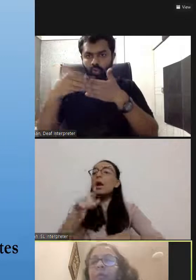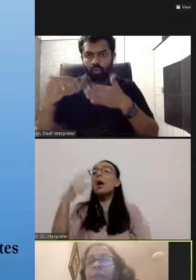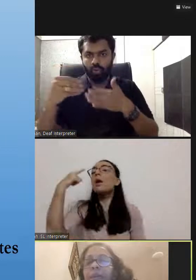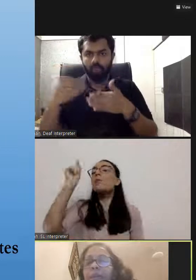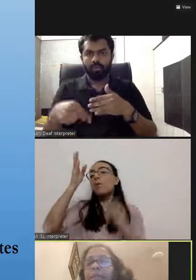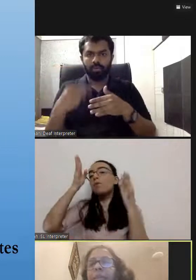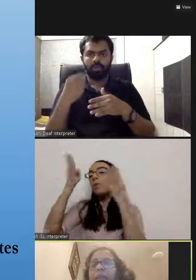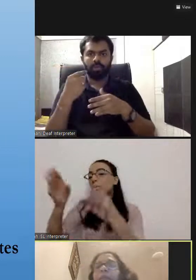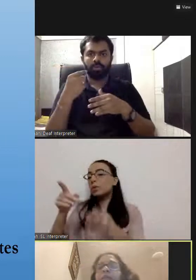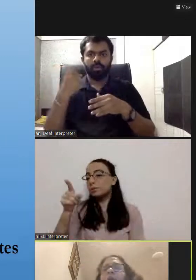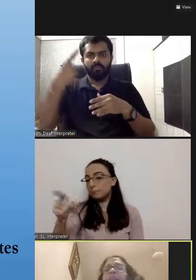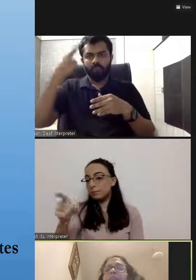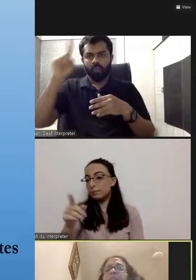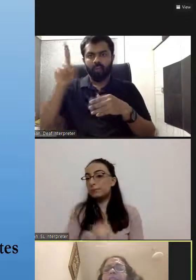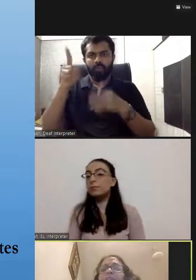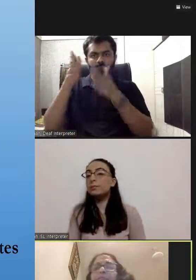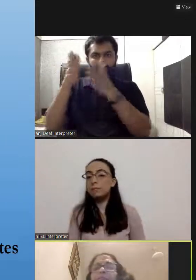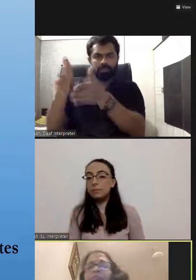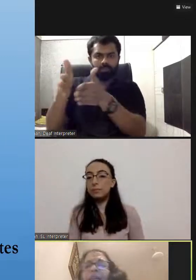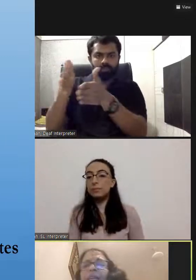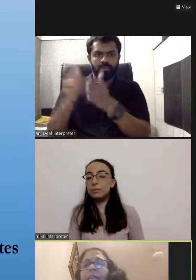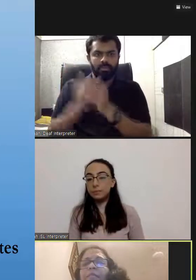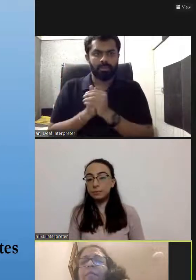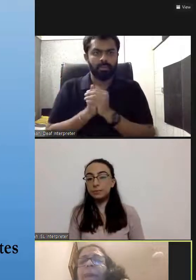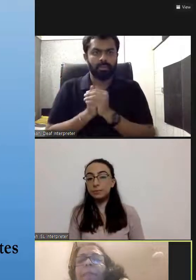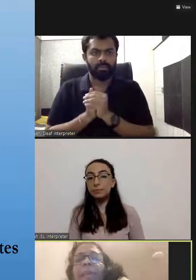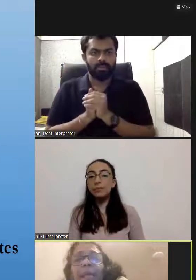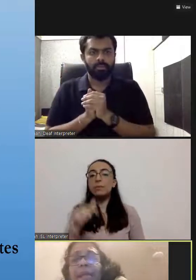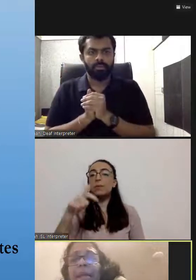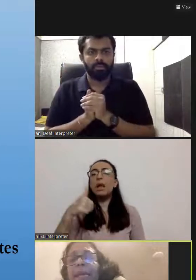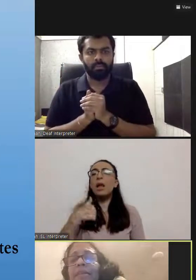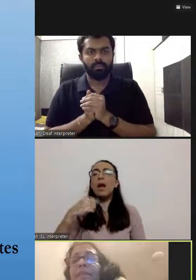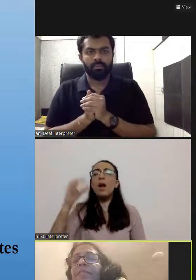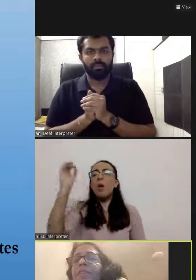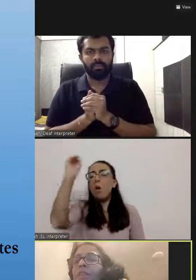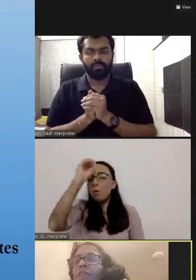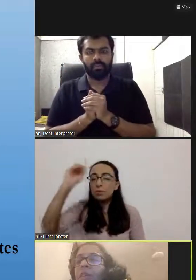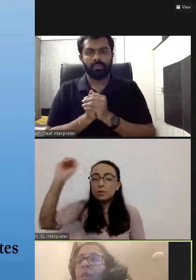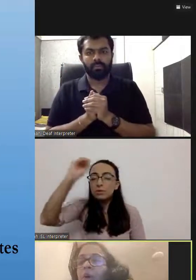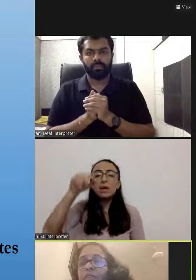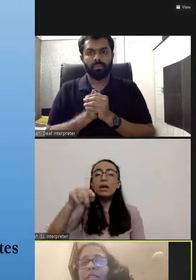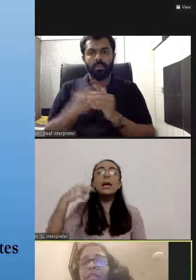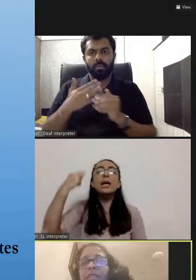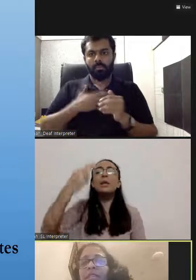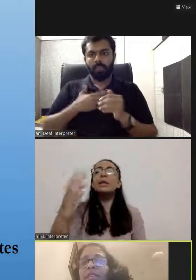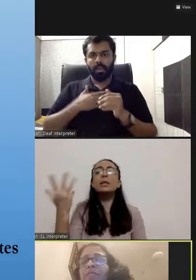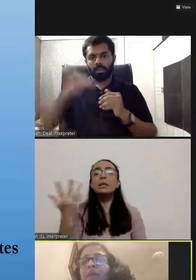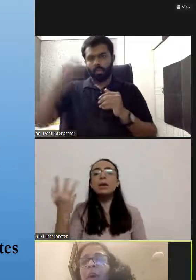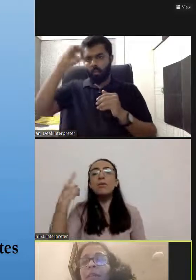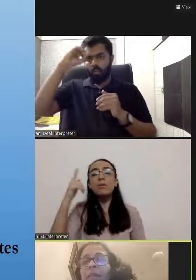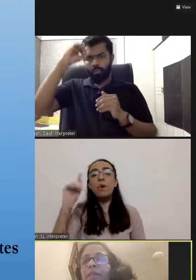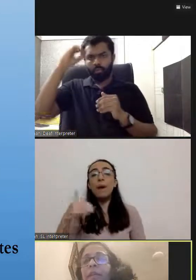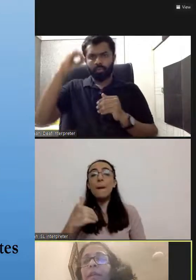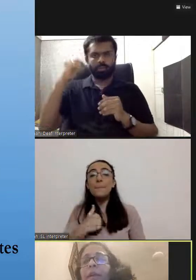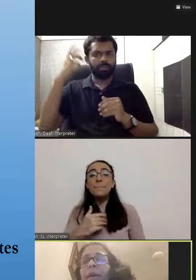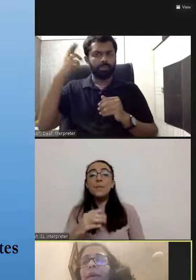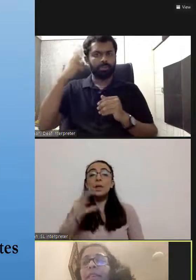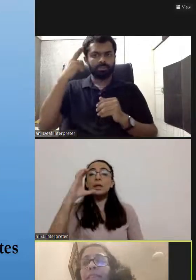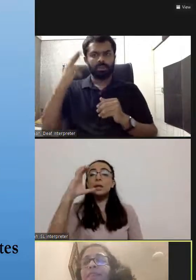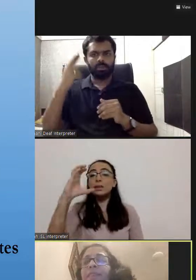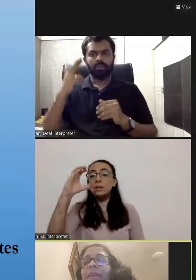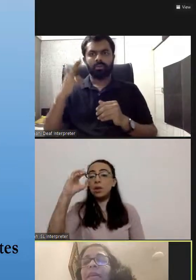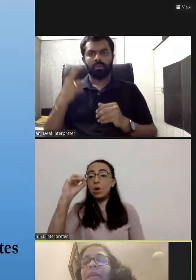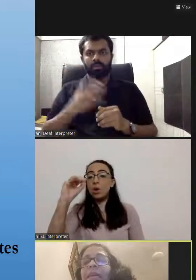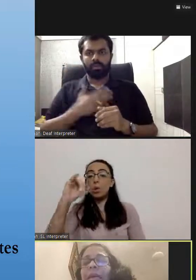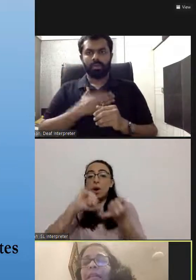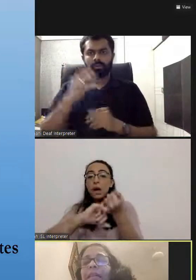Move forward. Now, the objective of the study was to map and analyze COSP conversations. As you know, Article 40